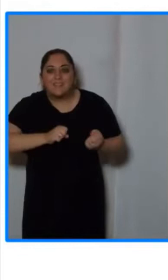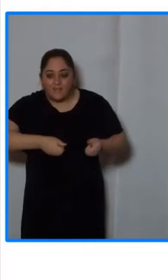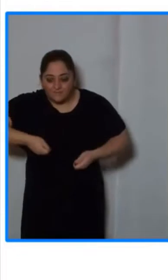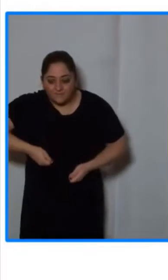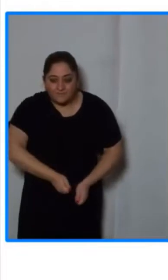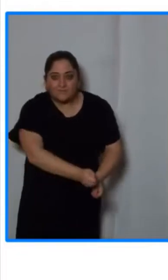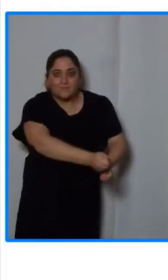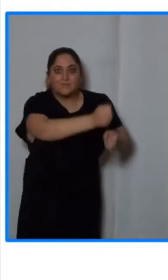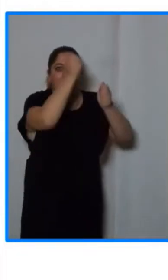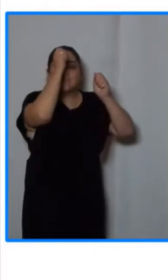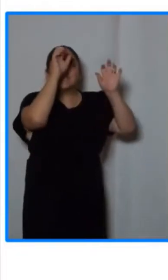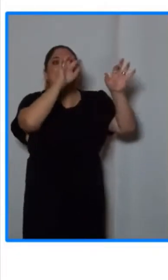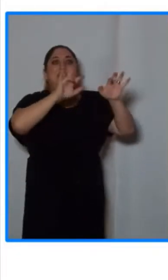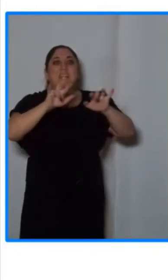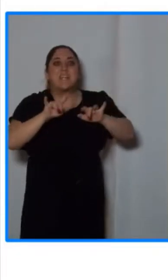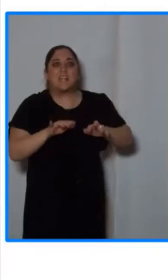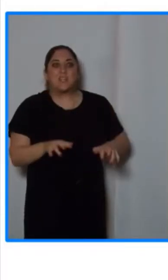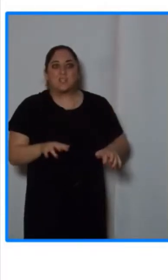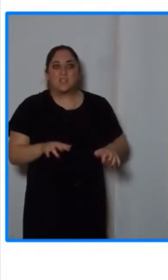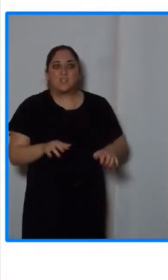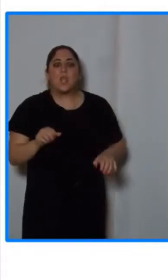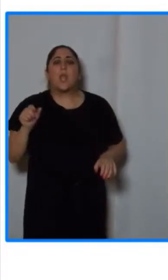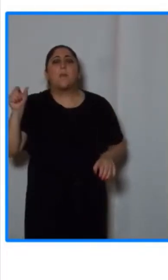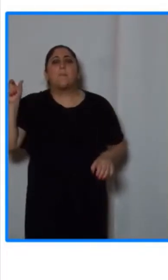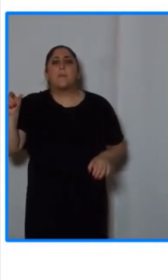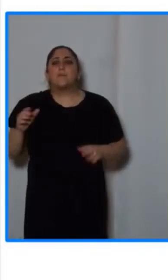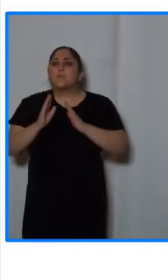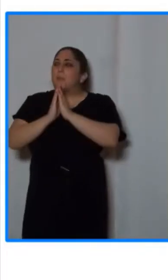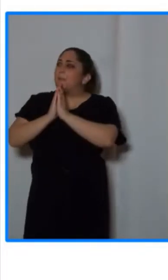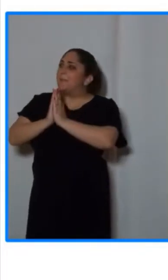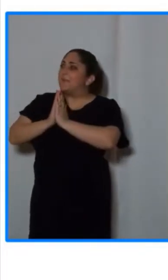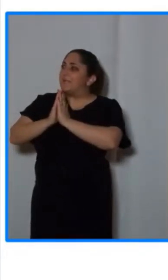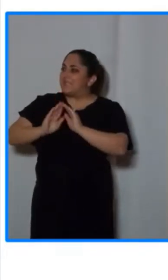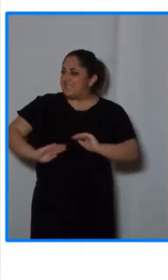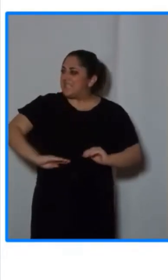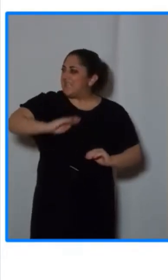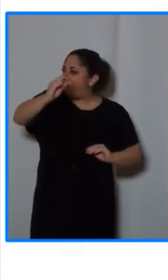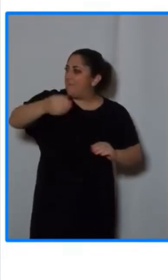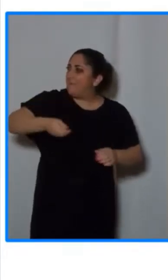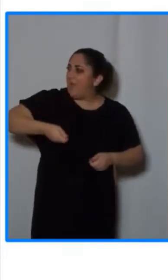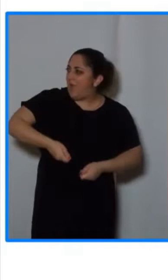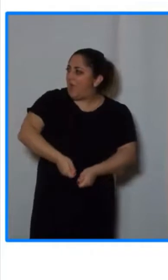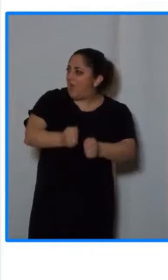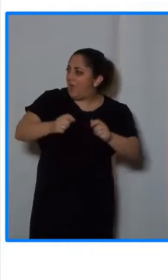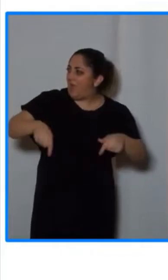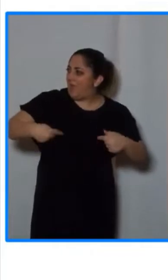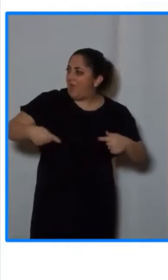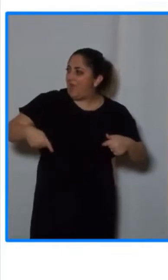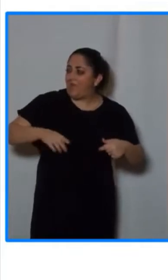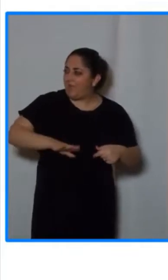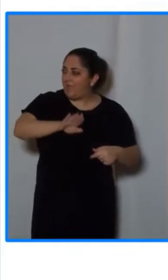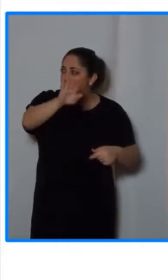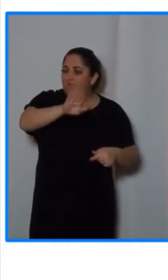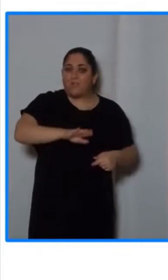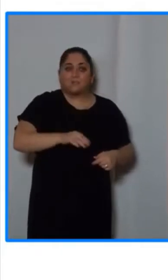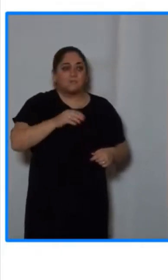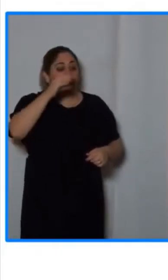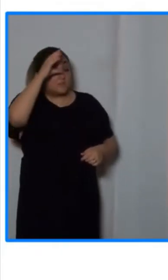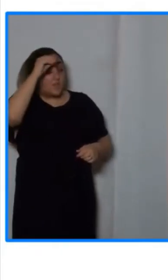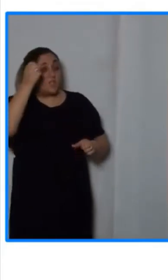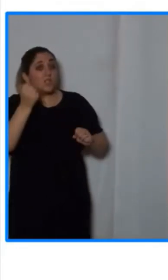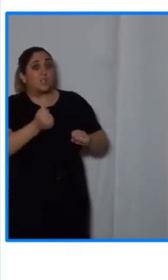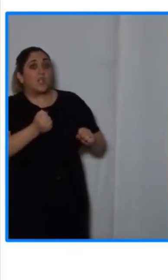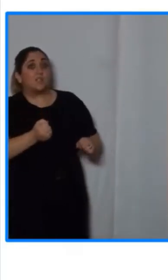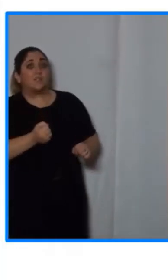and there's a wheelchair user who is asking, could you please shovel the ramp? And the janitor is answering, all